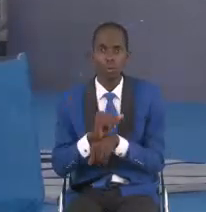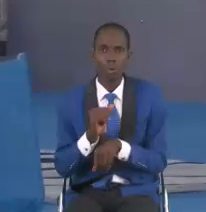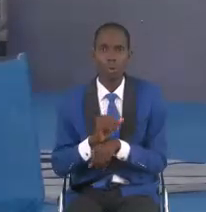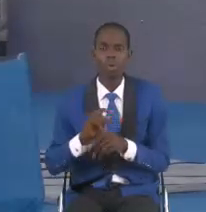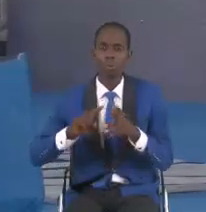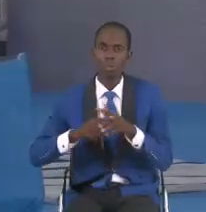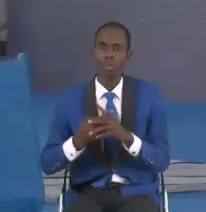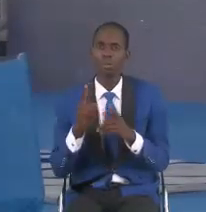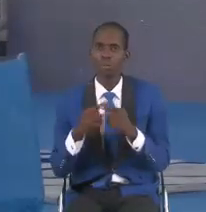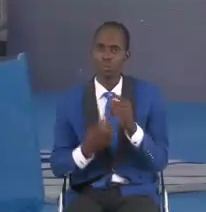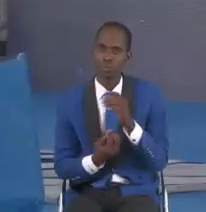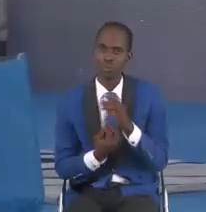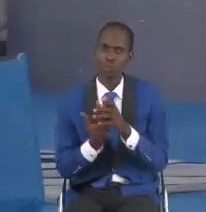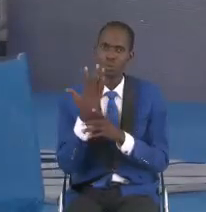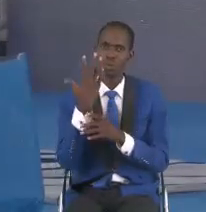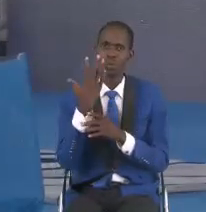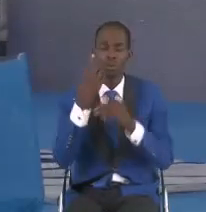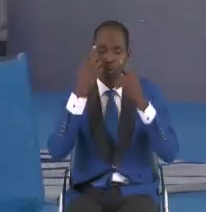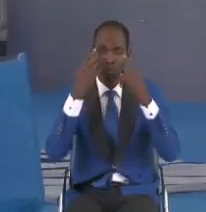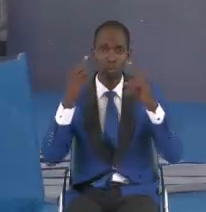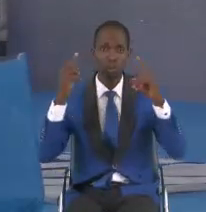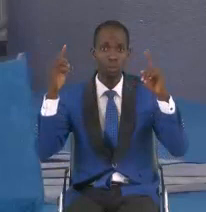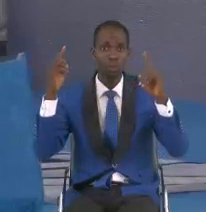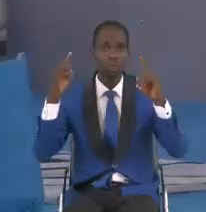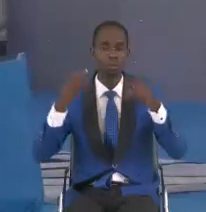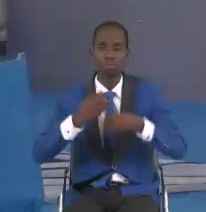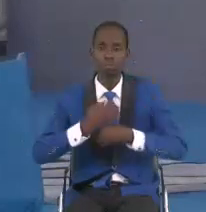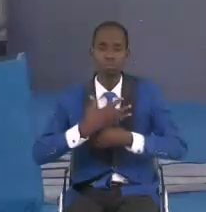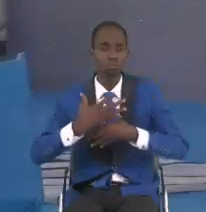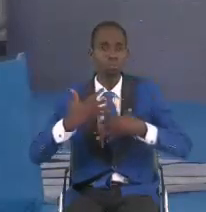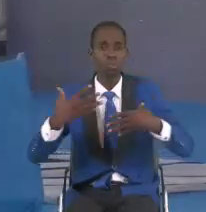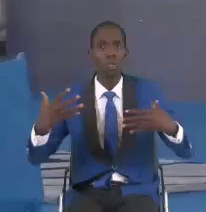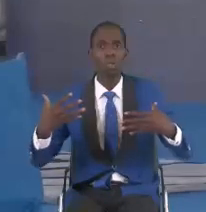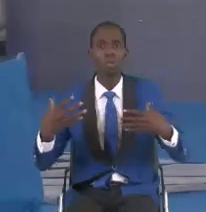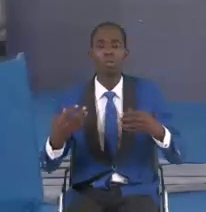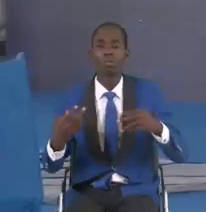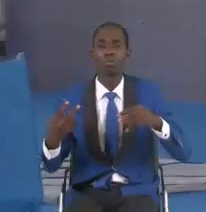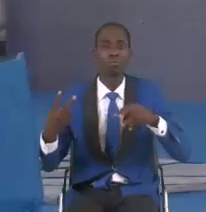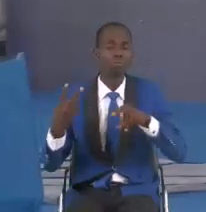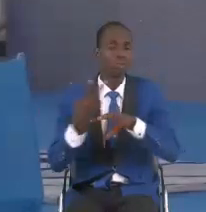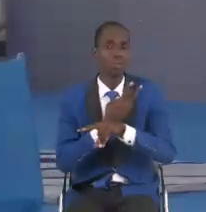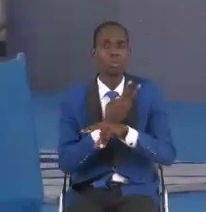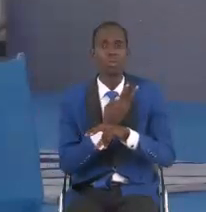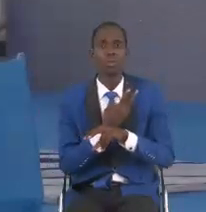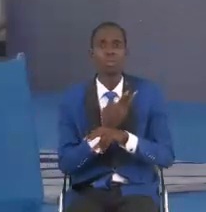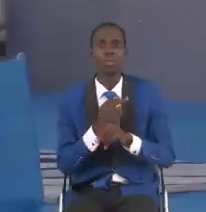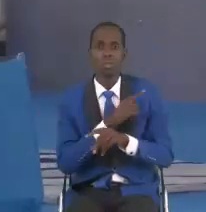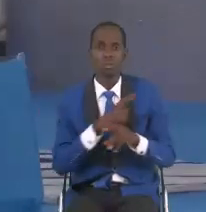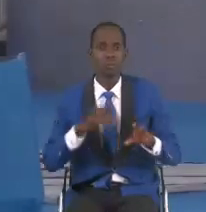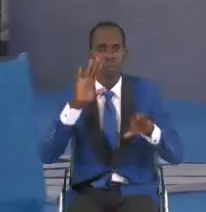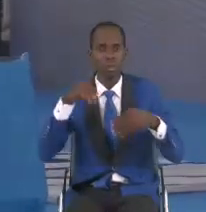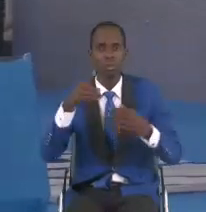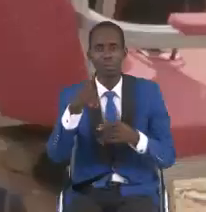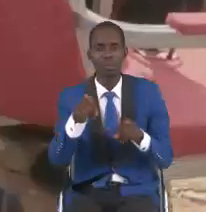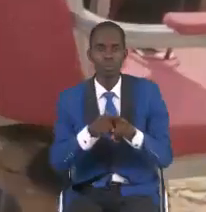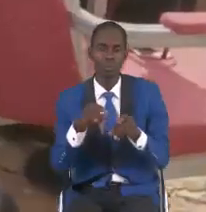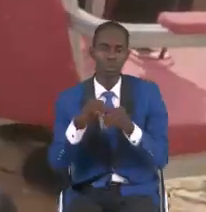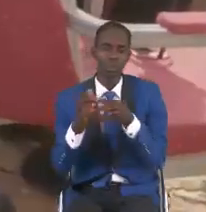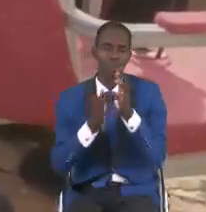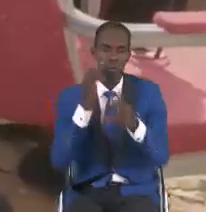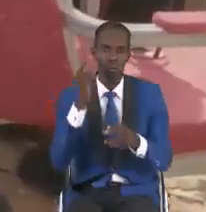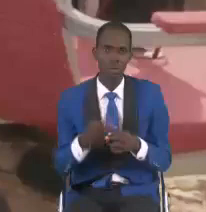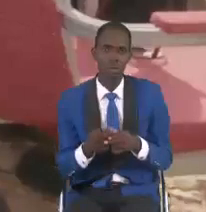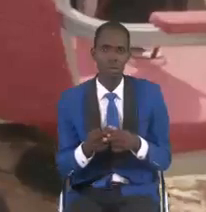grow. Success, expansion, multiplication, the Lord will give you.